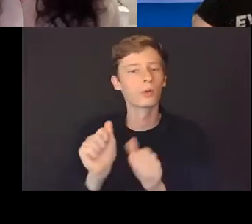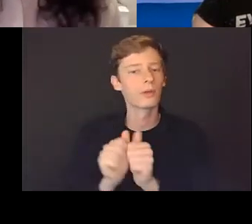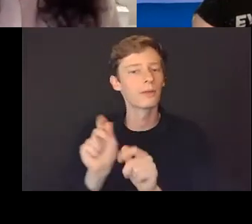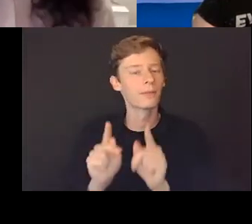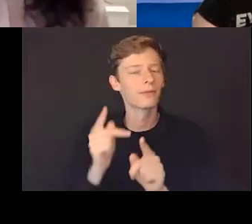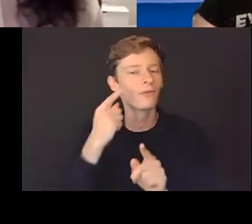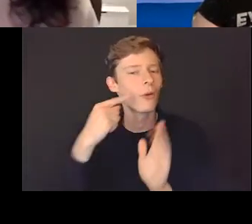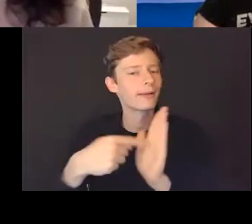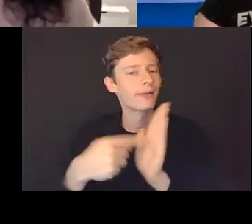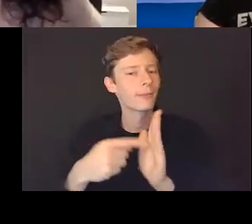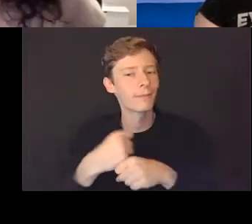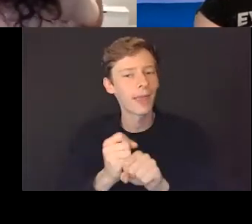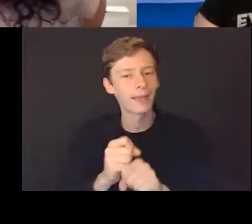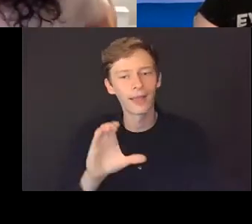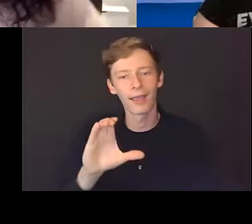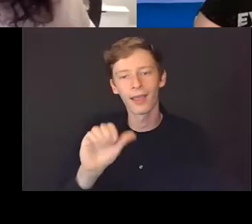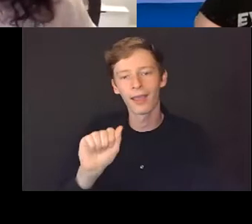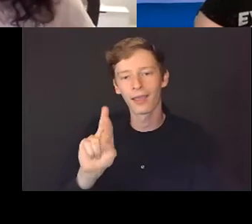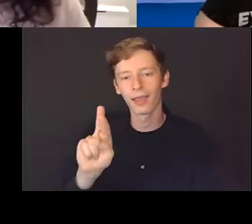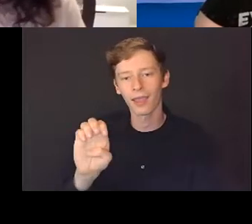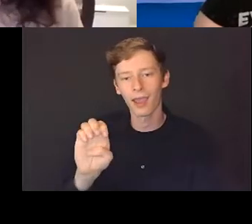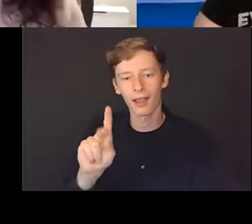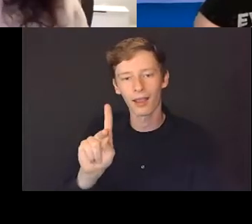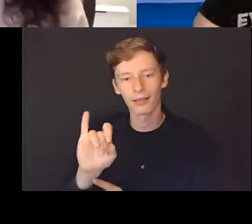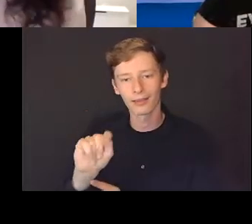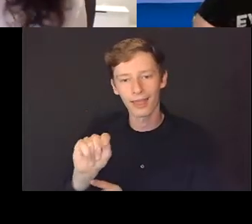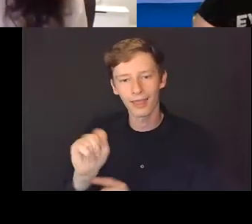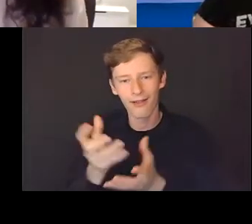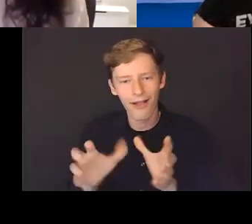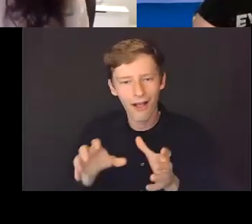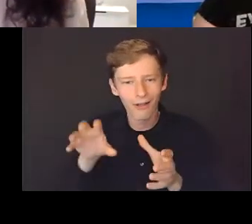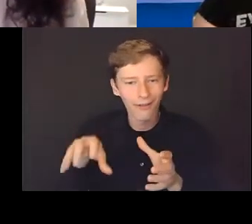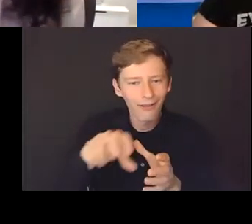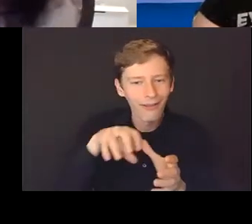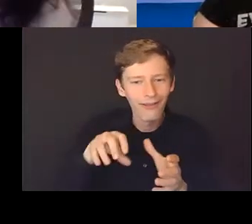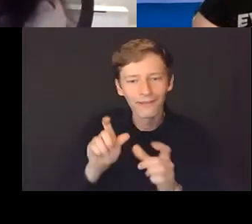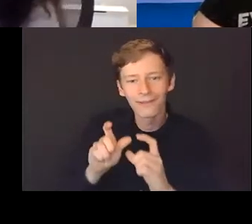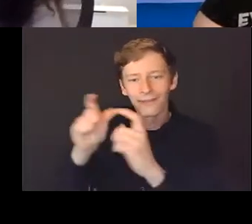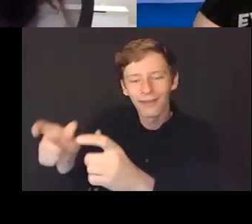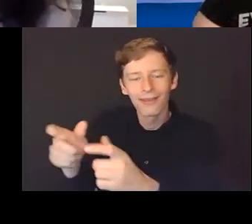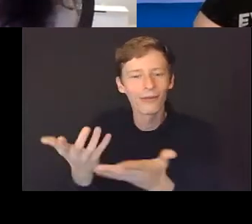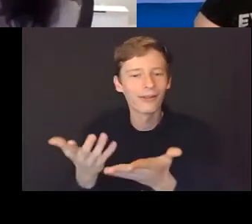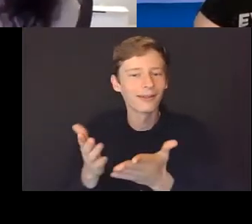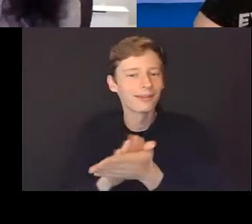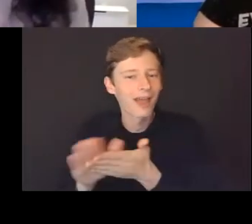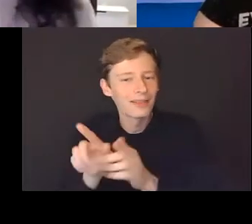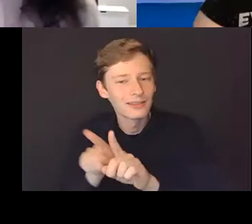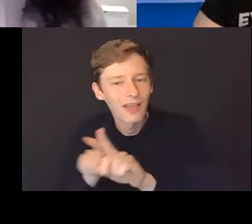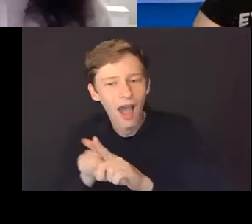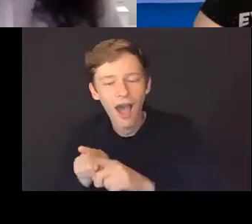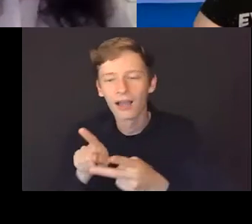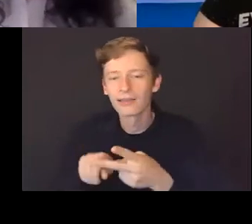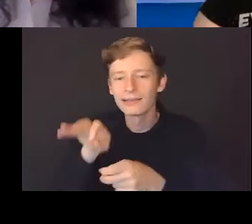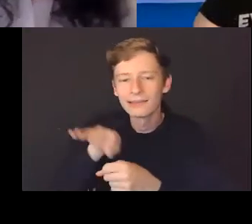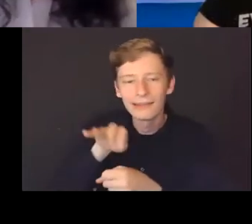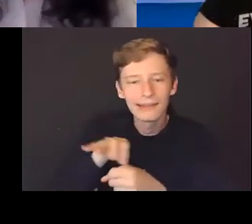for folks who are having abortions, so that you have some cozy socks and a coloring book and some various teas or whatever you might